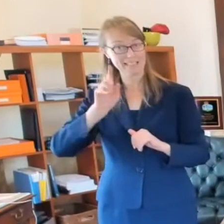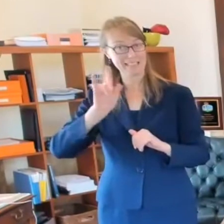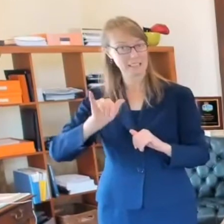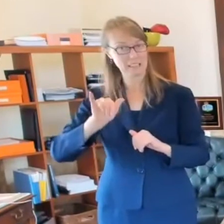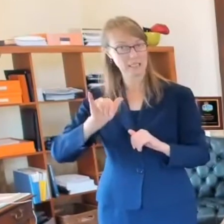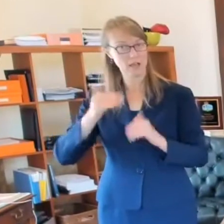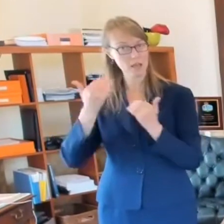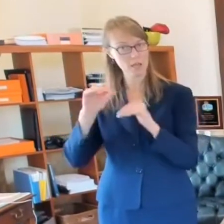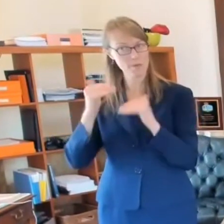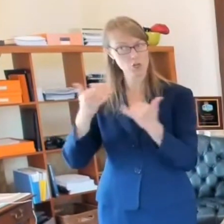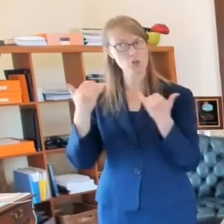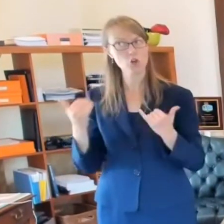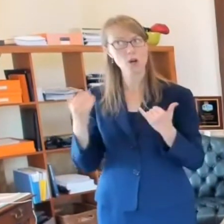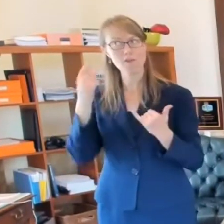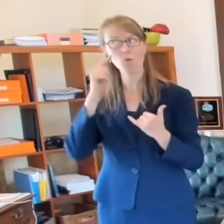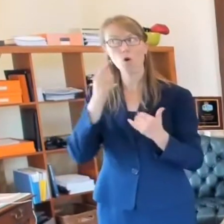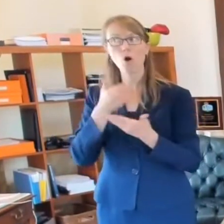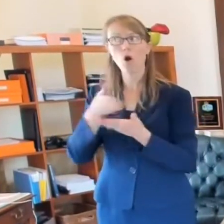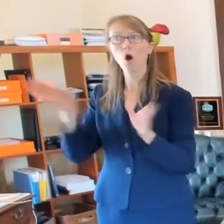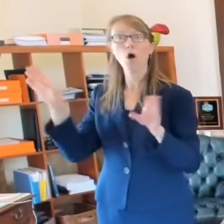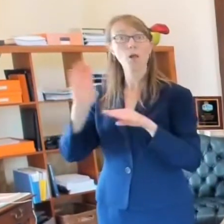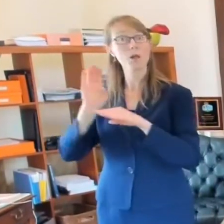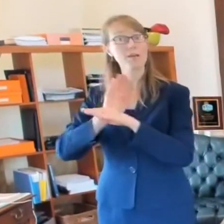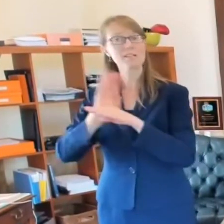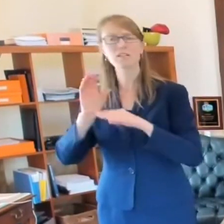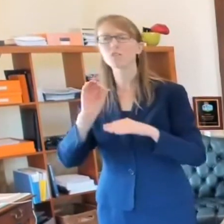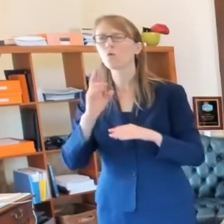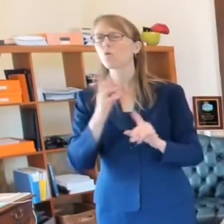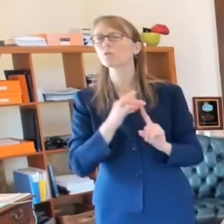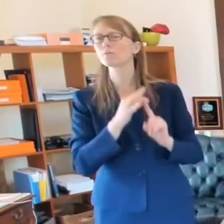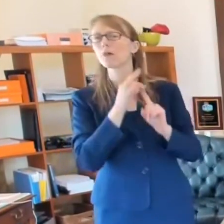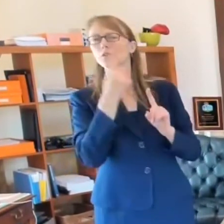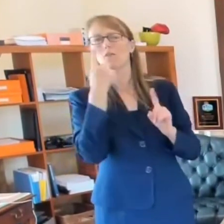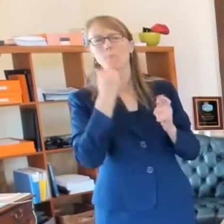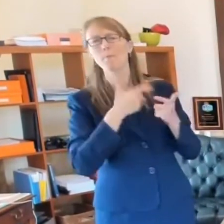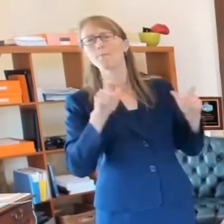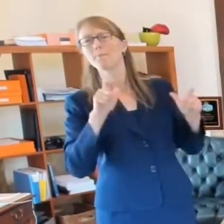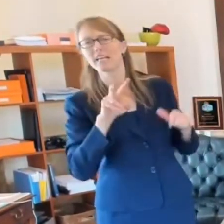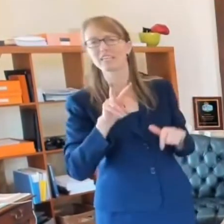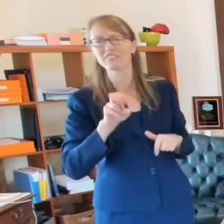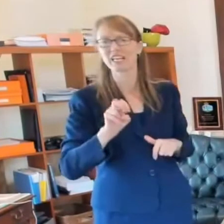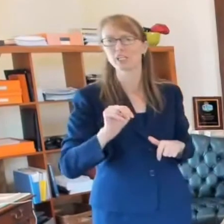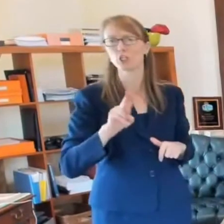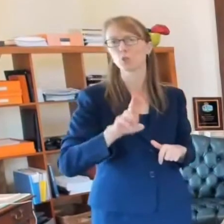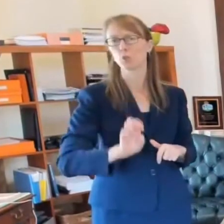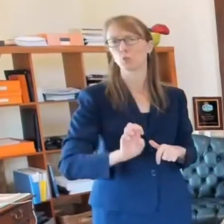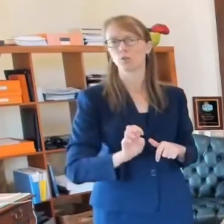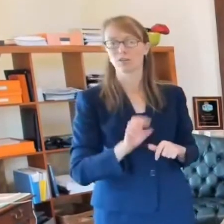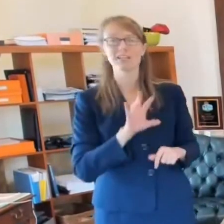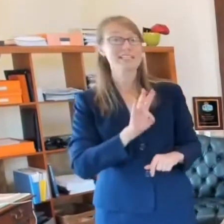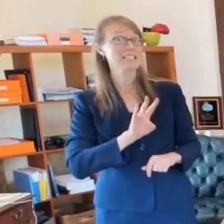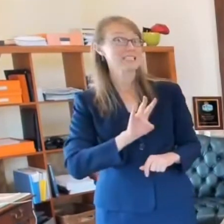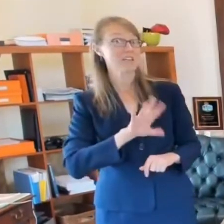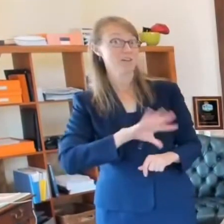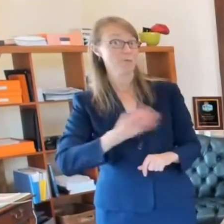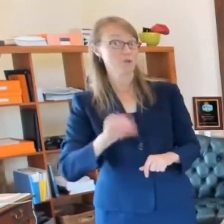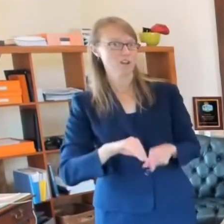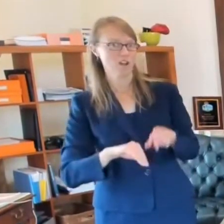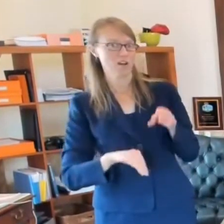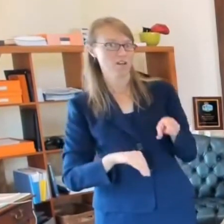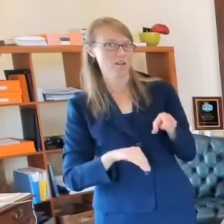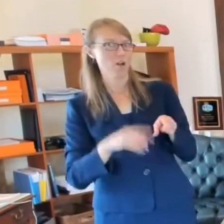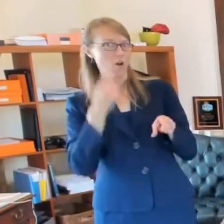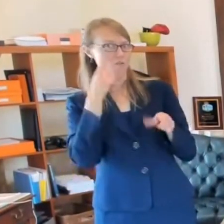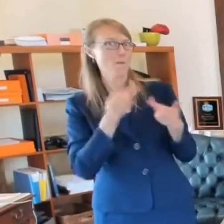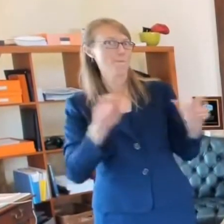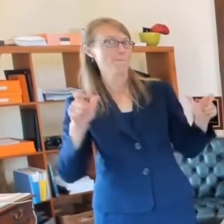apply to our larger venues and special events? The 75% applies to large venues. The